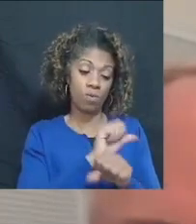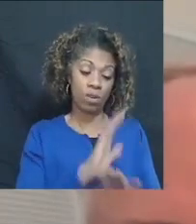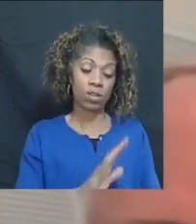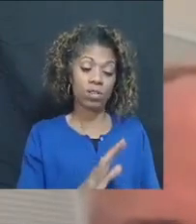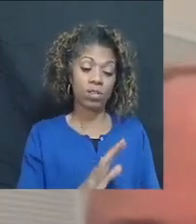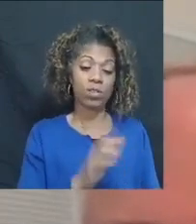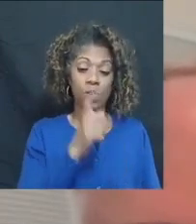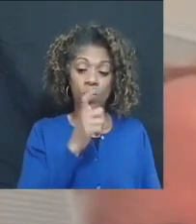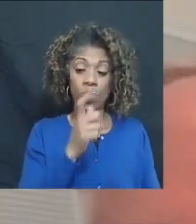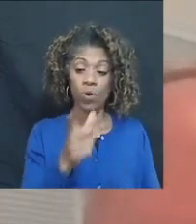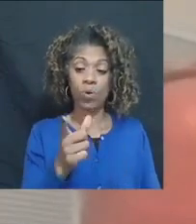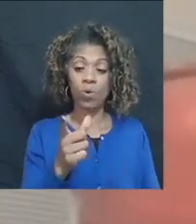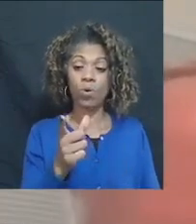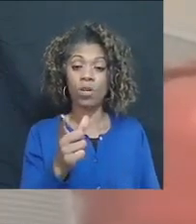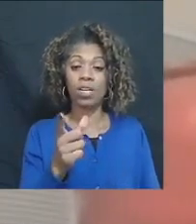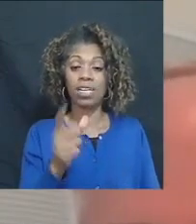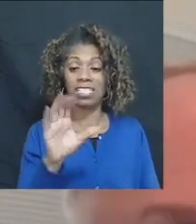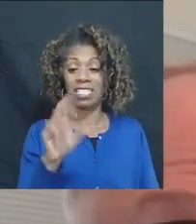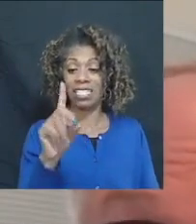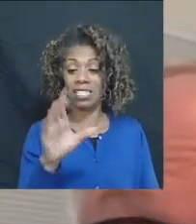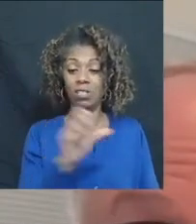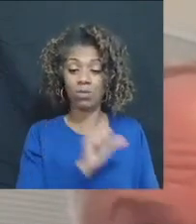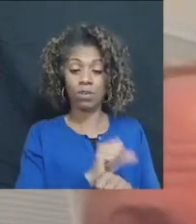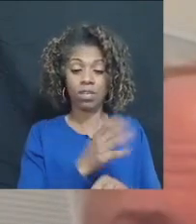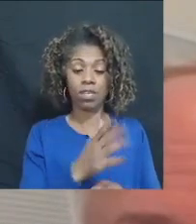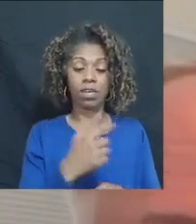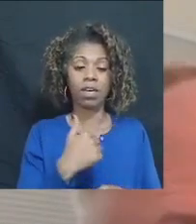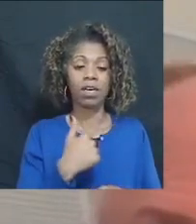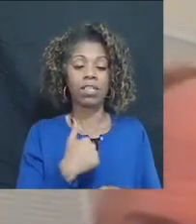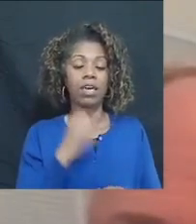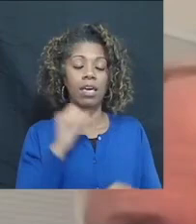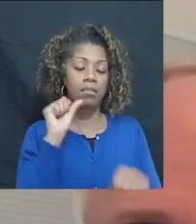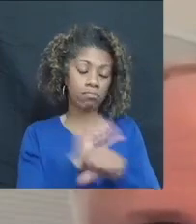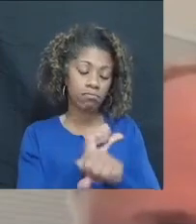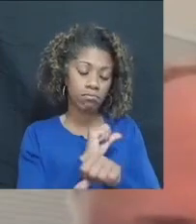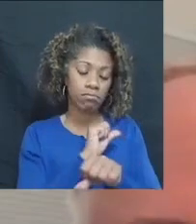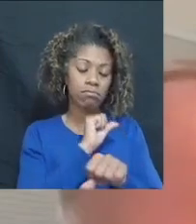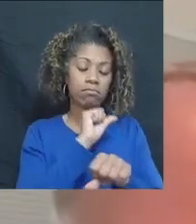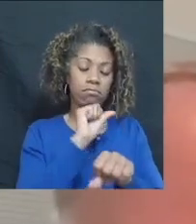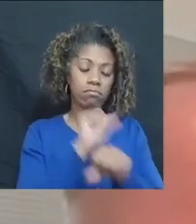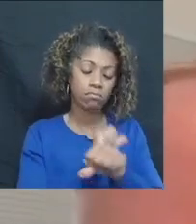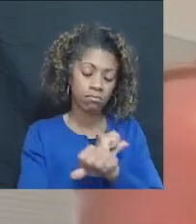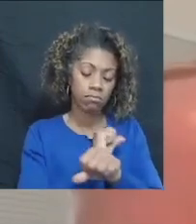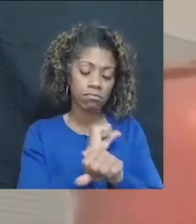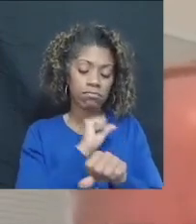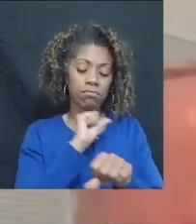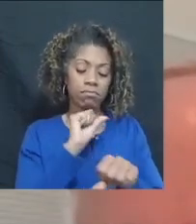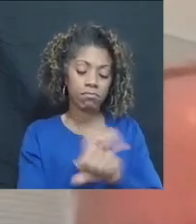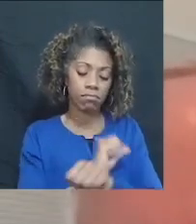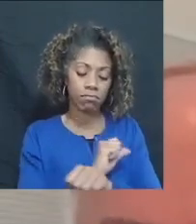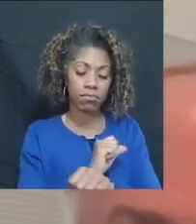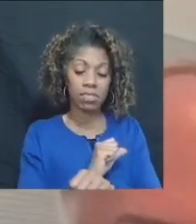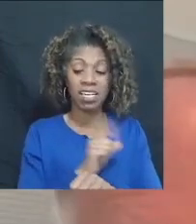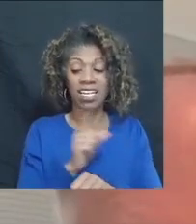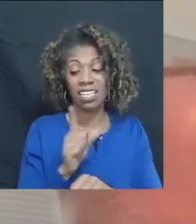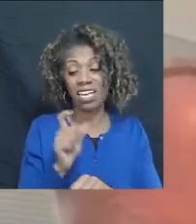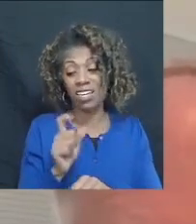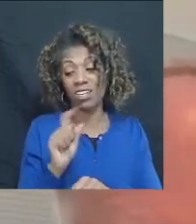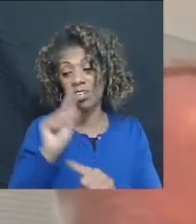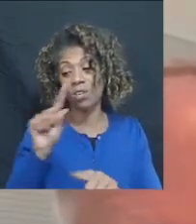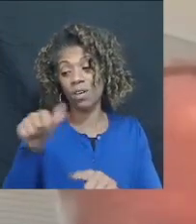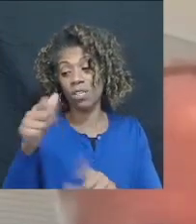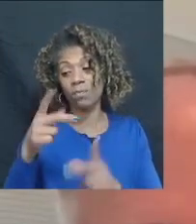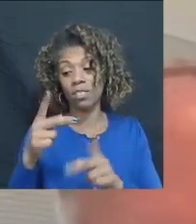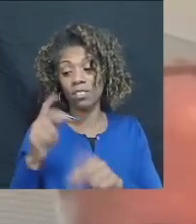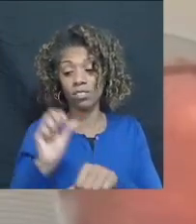whole lot of these folks could be working lots of different places, making more money, not killing themselves, but they are so